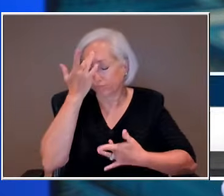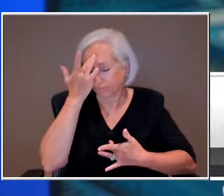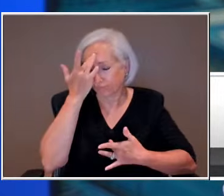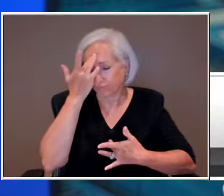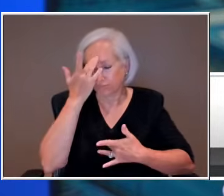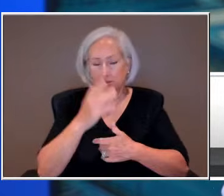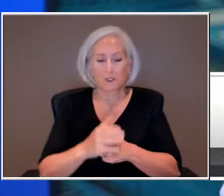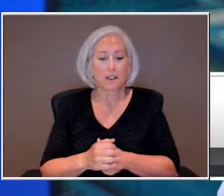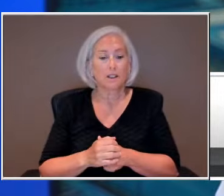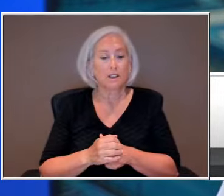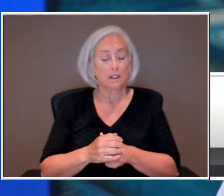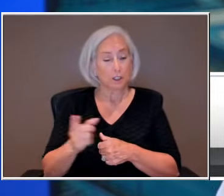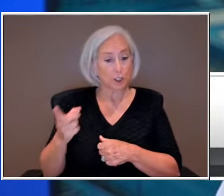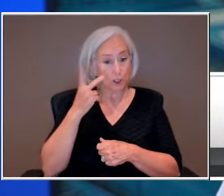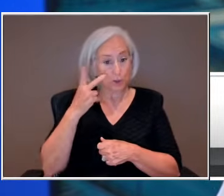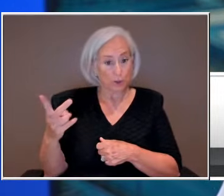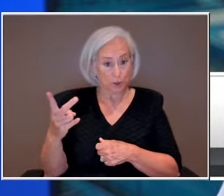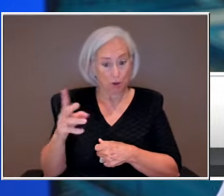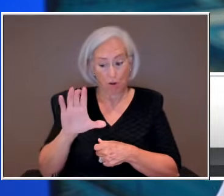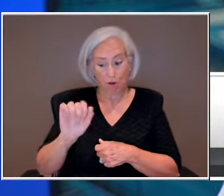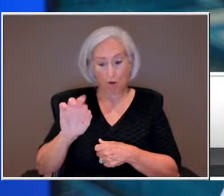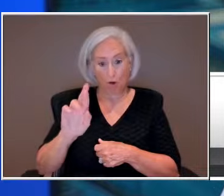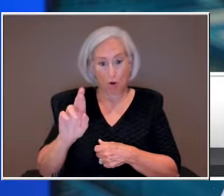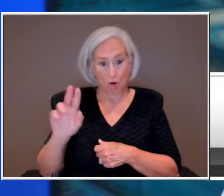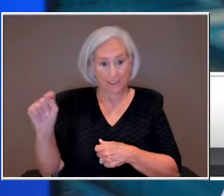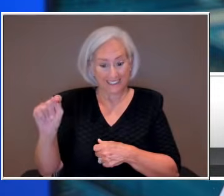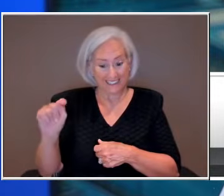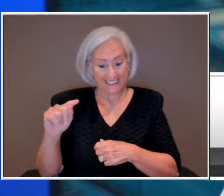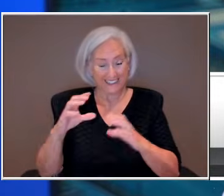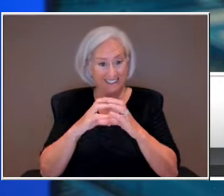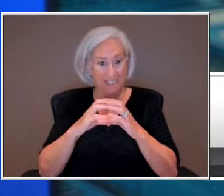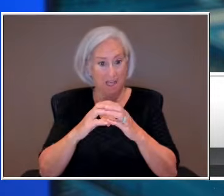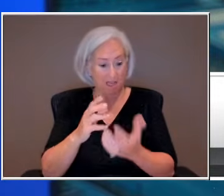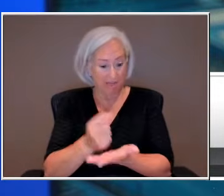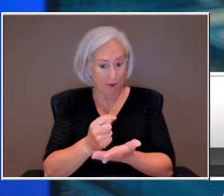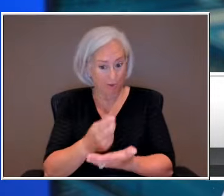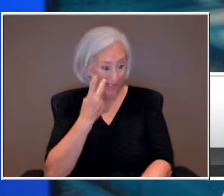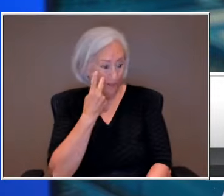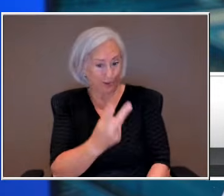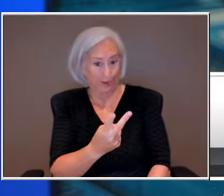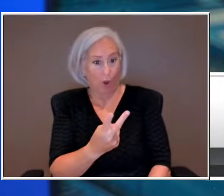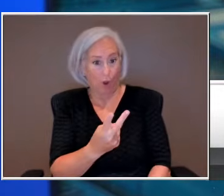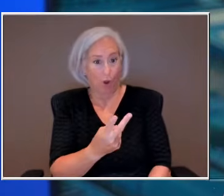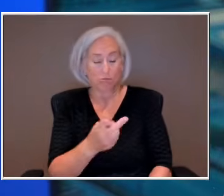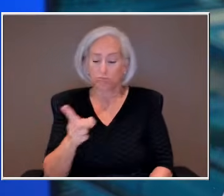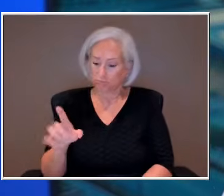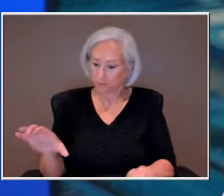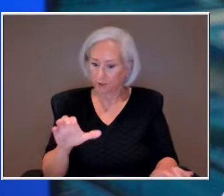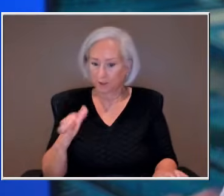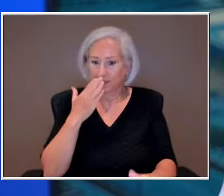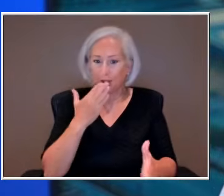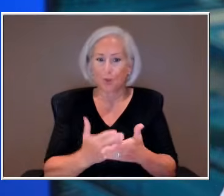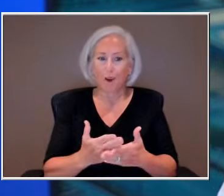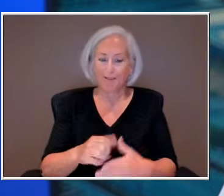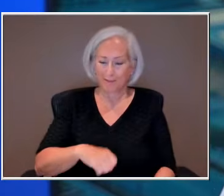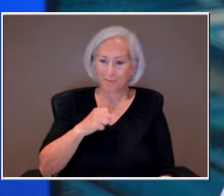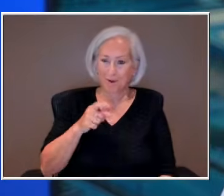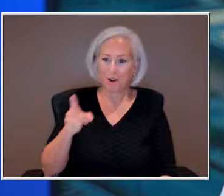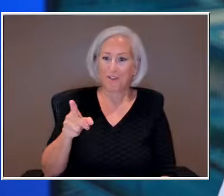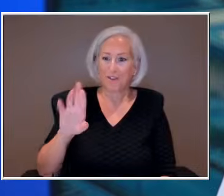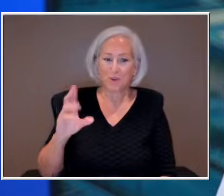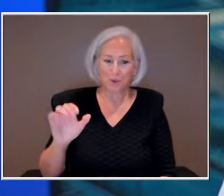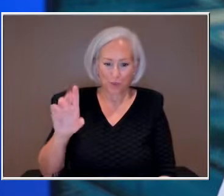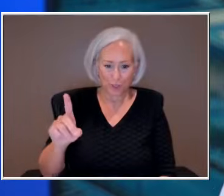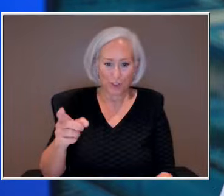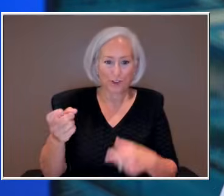You just saw the process of CAR-T. We got him through the CAR-T. He did really well with it. So I'm really proud of you, Richard, for the way you handle all